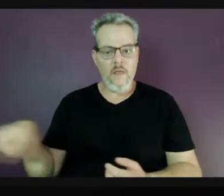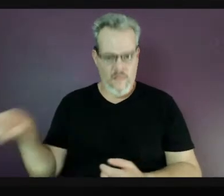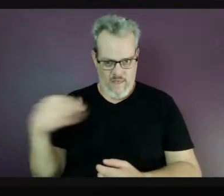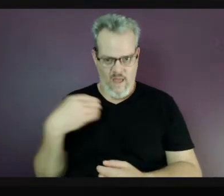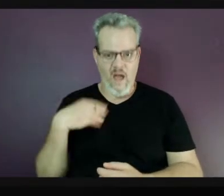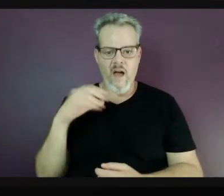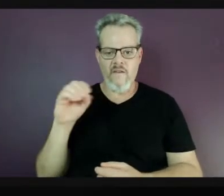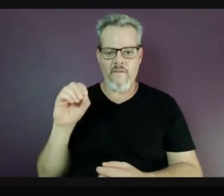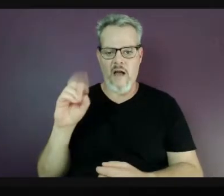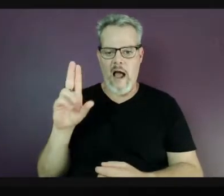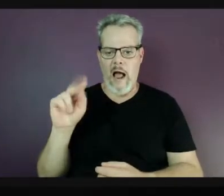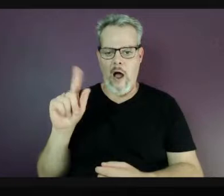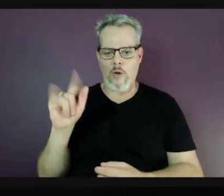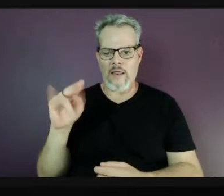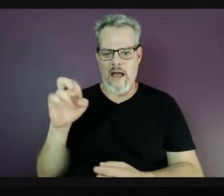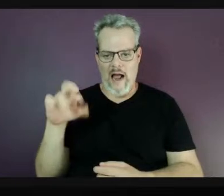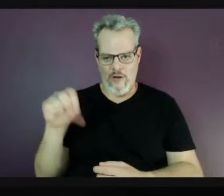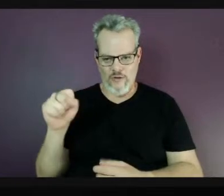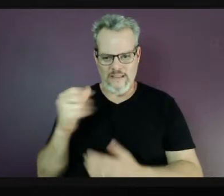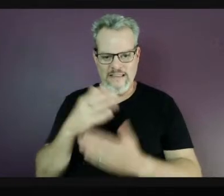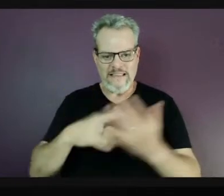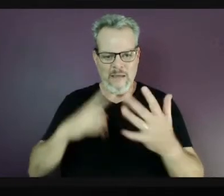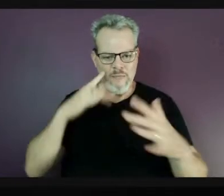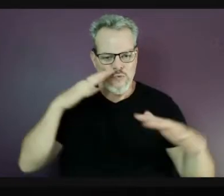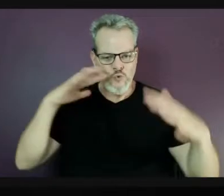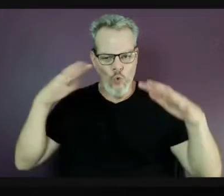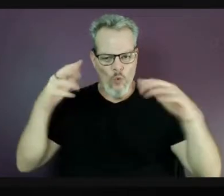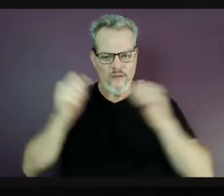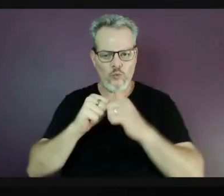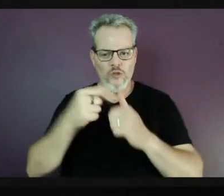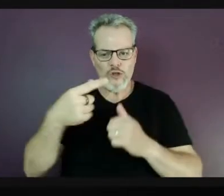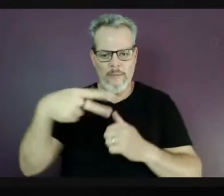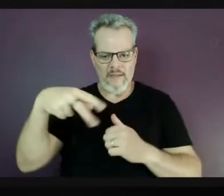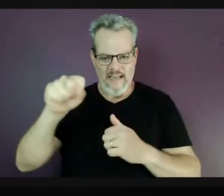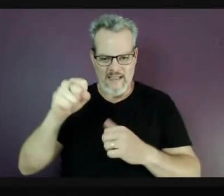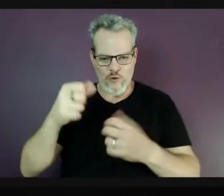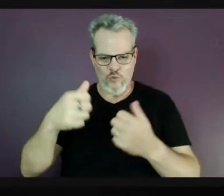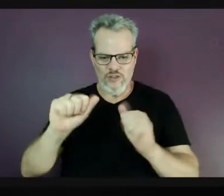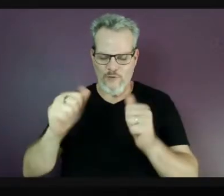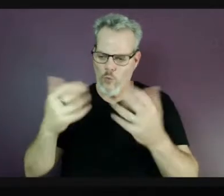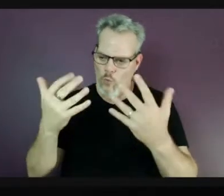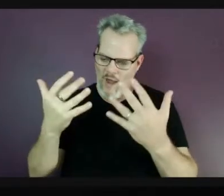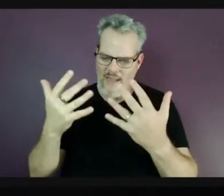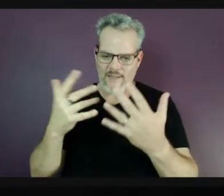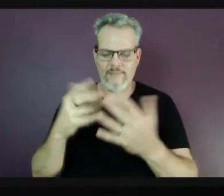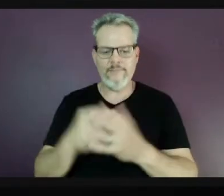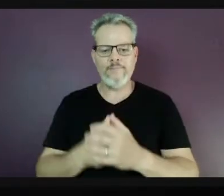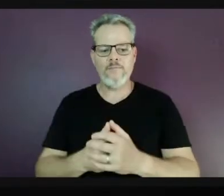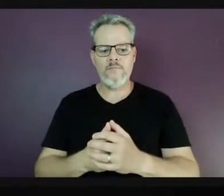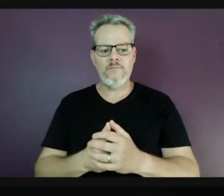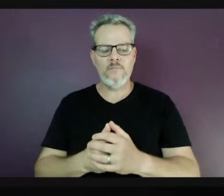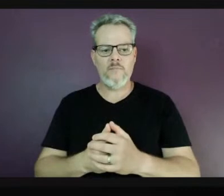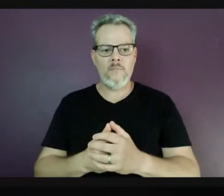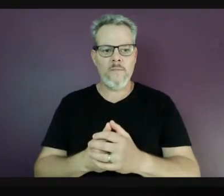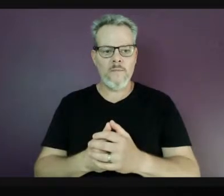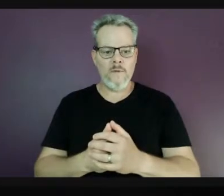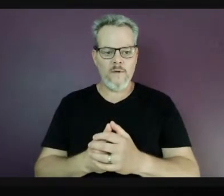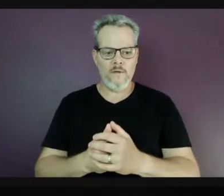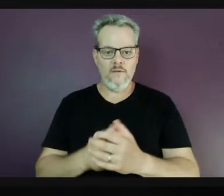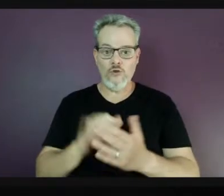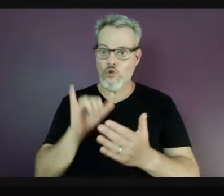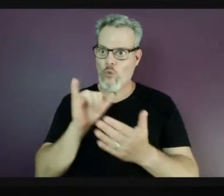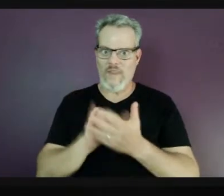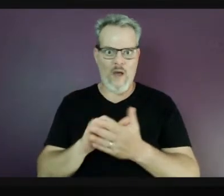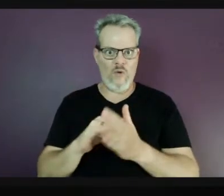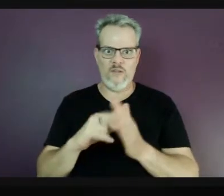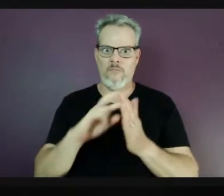There's noise in GPS data, so we'll have to wait to really assess that long term coming up. So that was a real deep dive through all